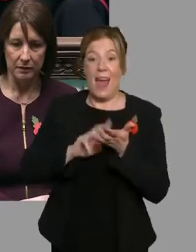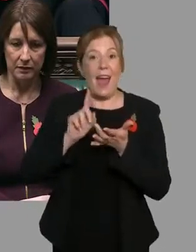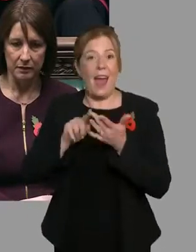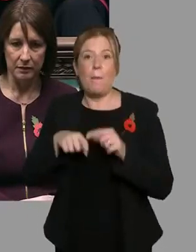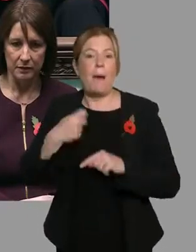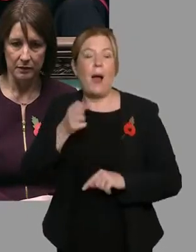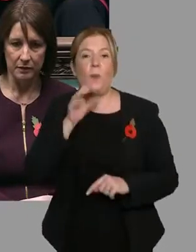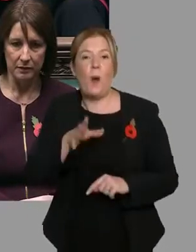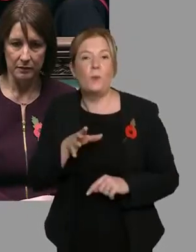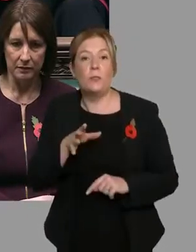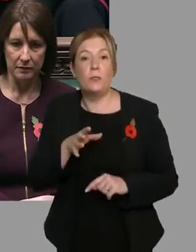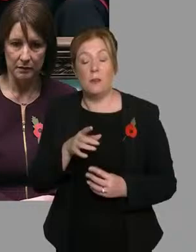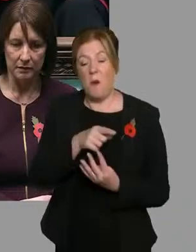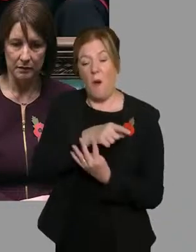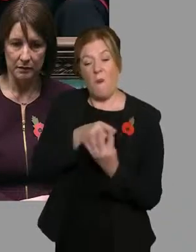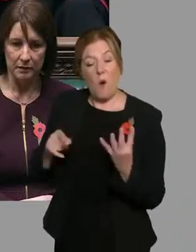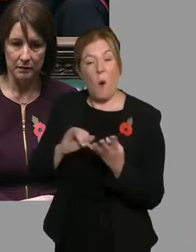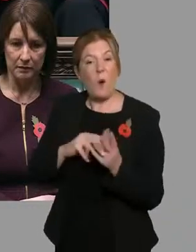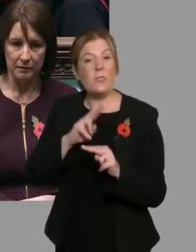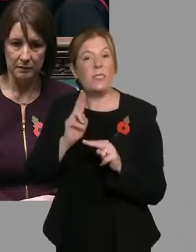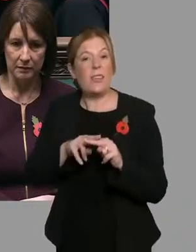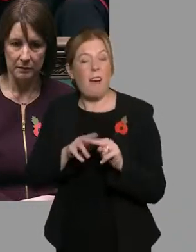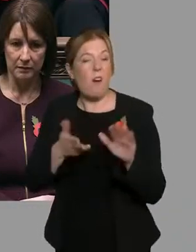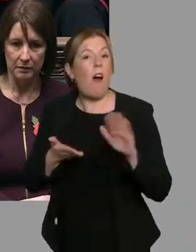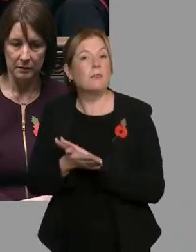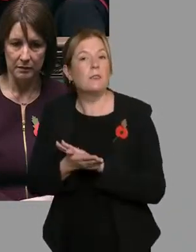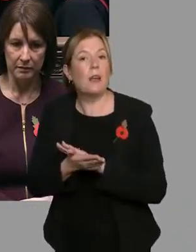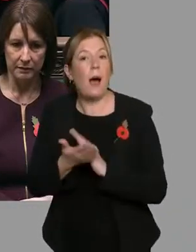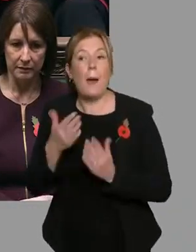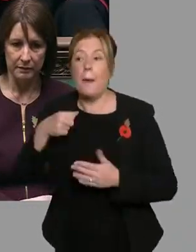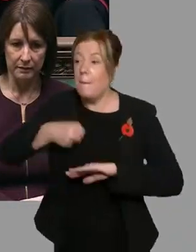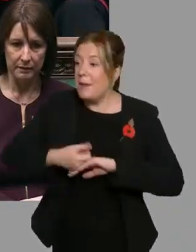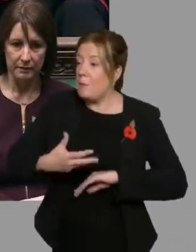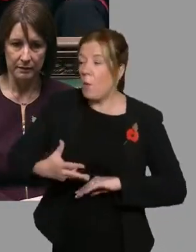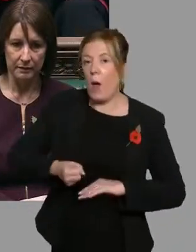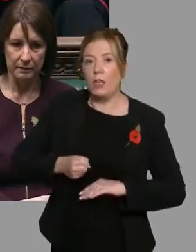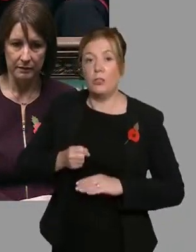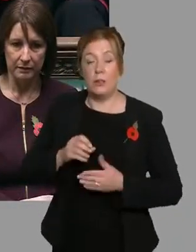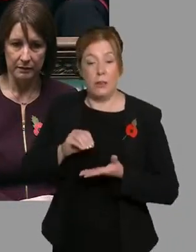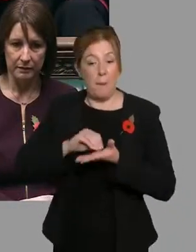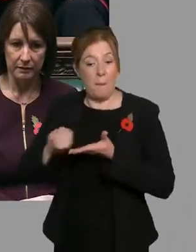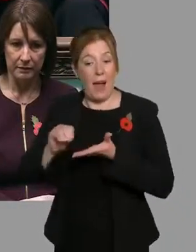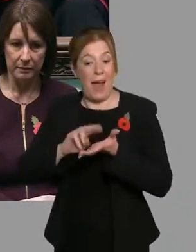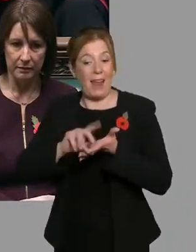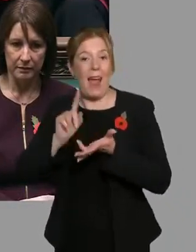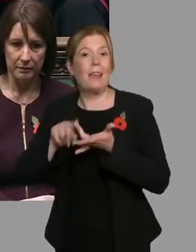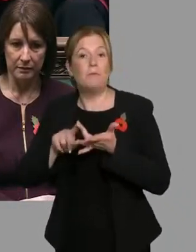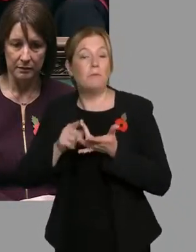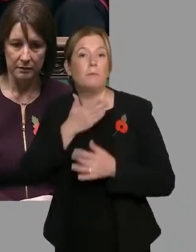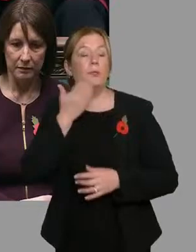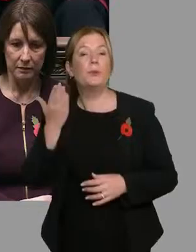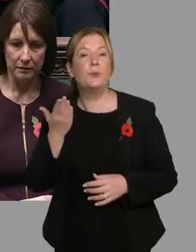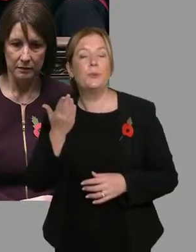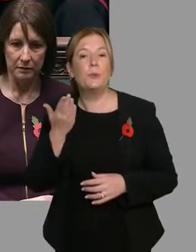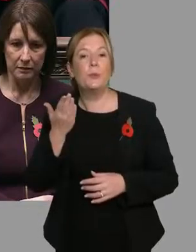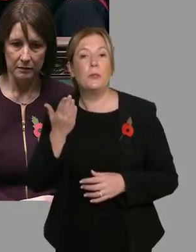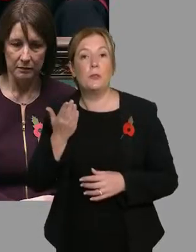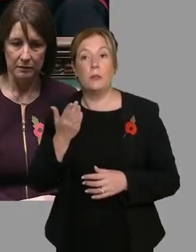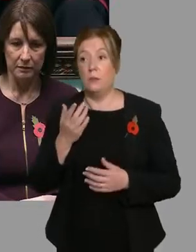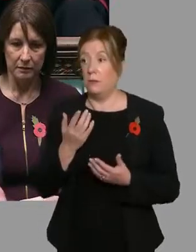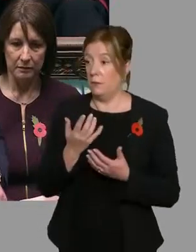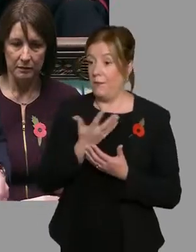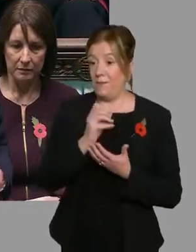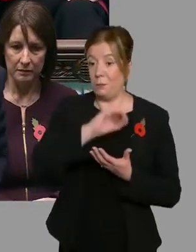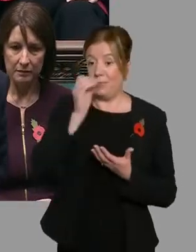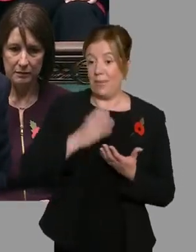less on a minimum wage will pay no employer NICs at all, and half of businesses that pay NICs will see no change or pay